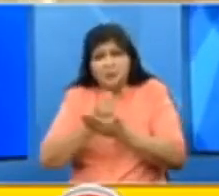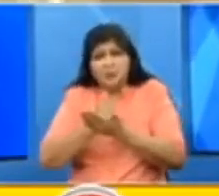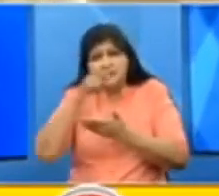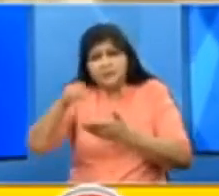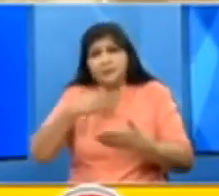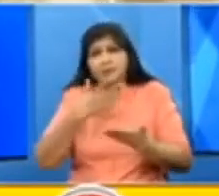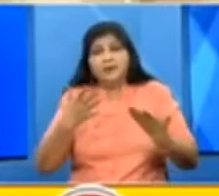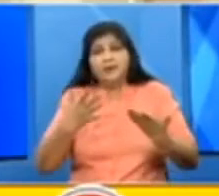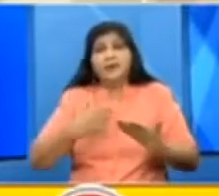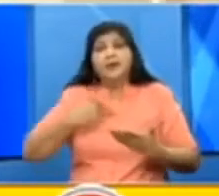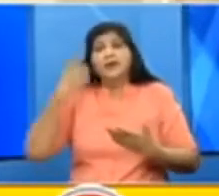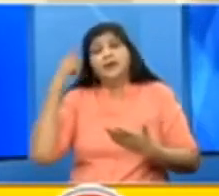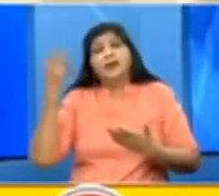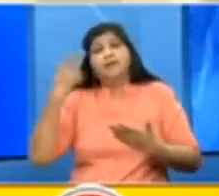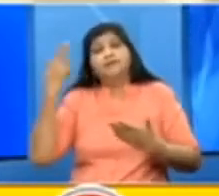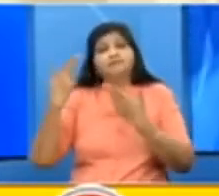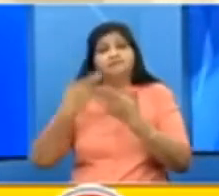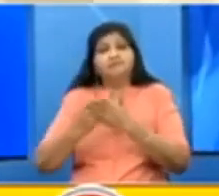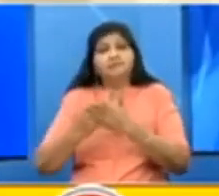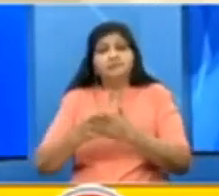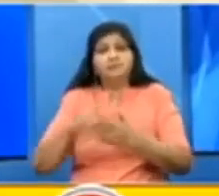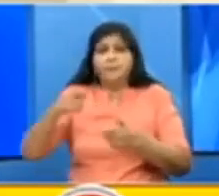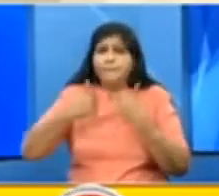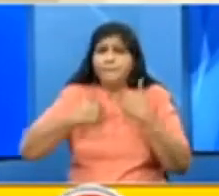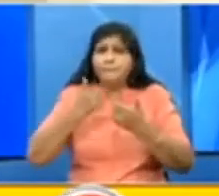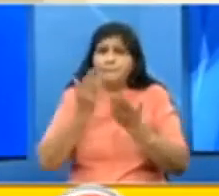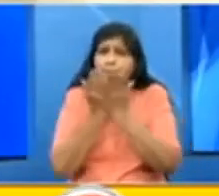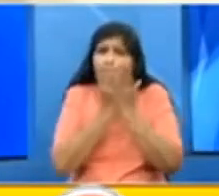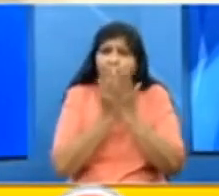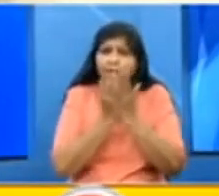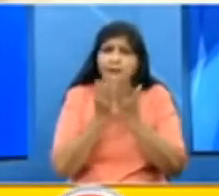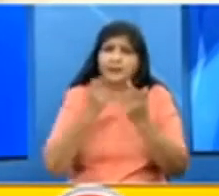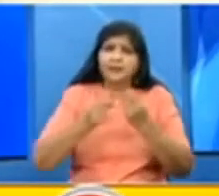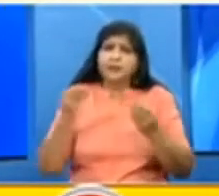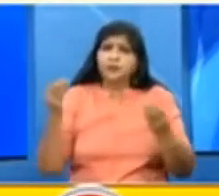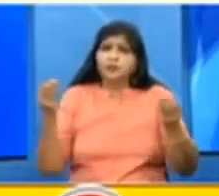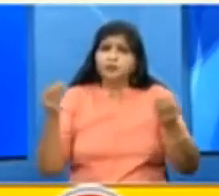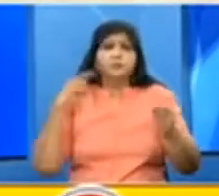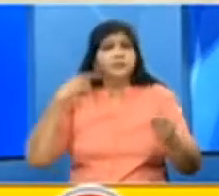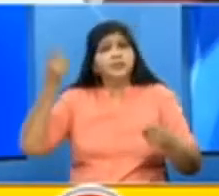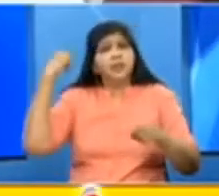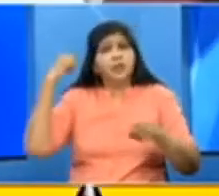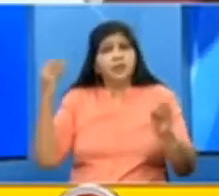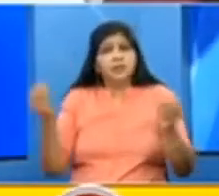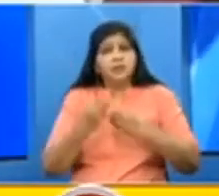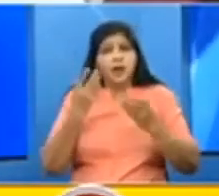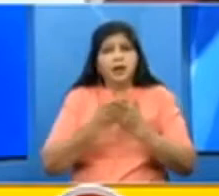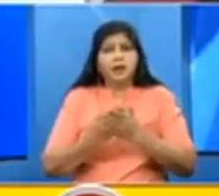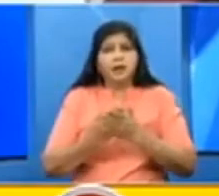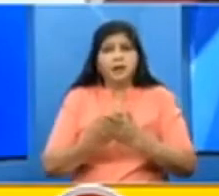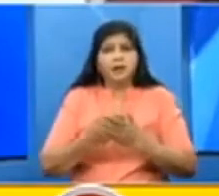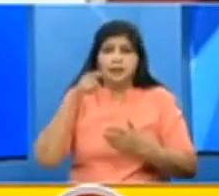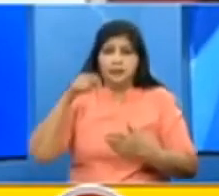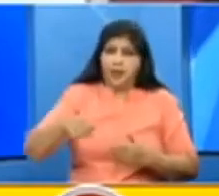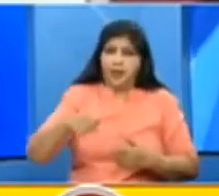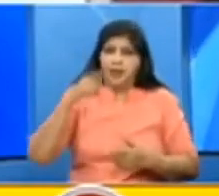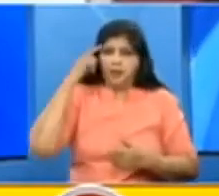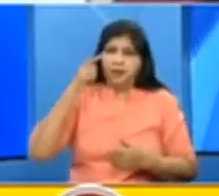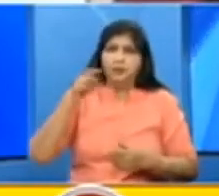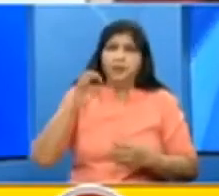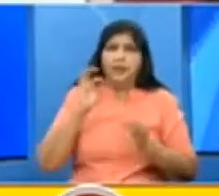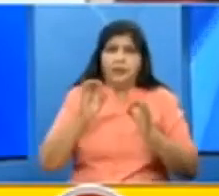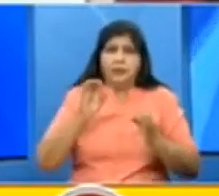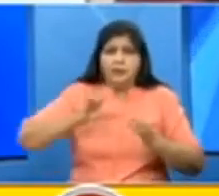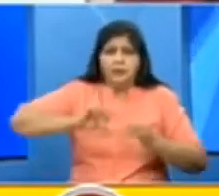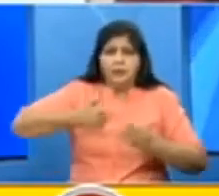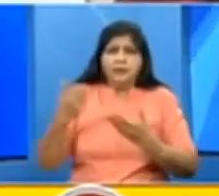your experience while preparing? I was working hard from the start, so I didn't expect this result, but I have written well, so